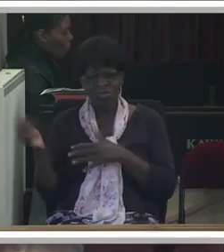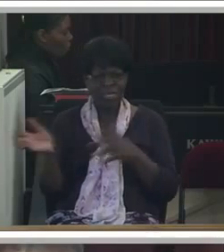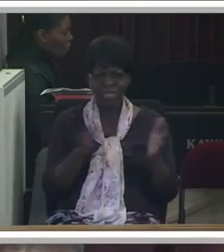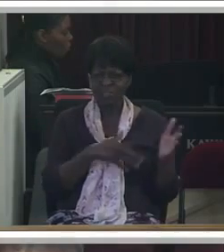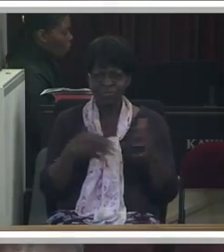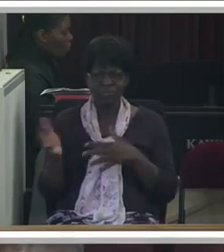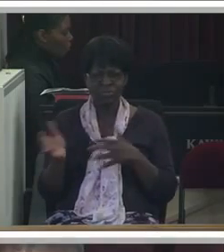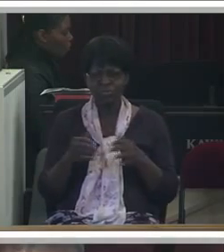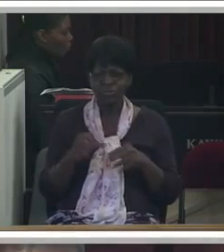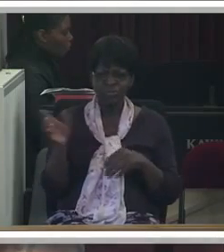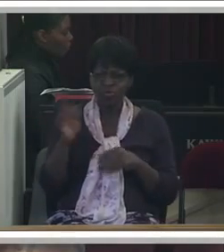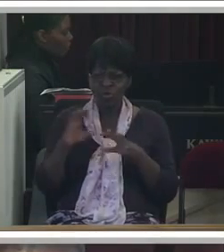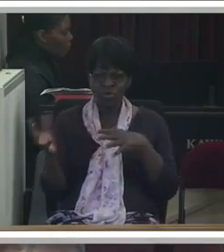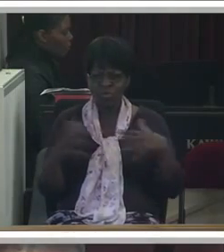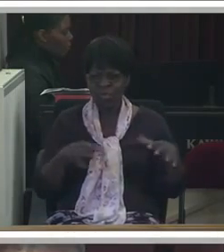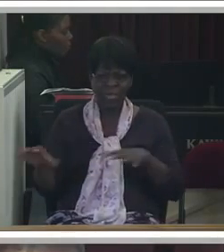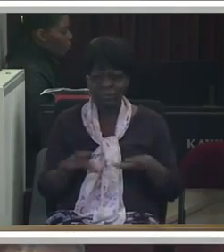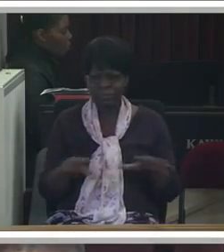no earthquakes.